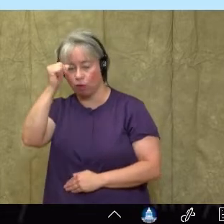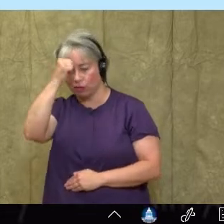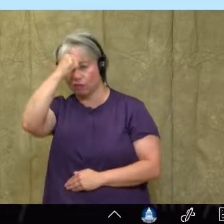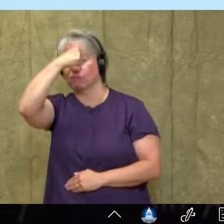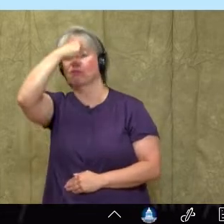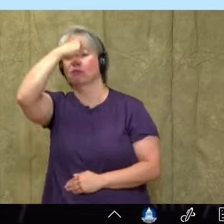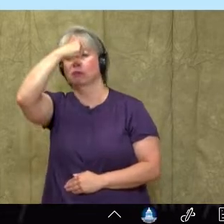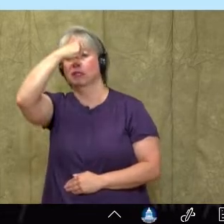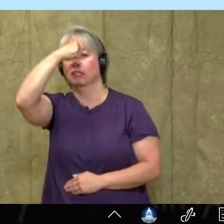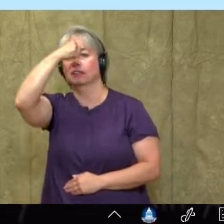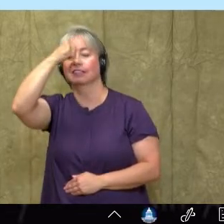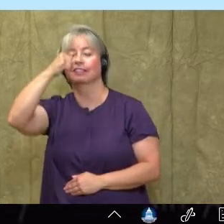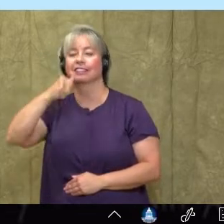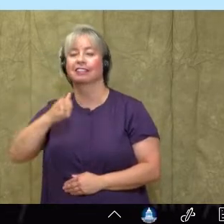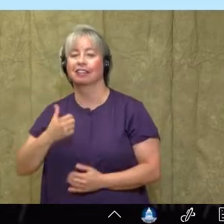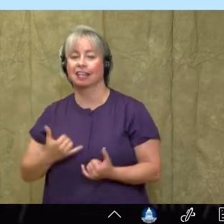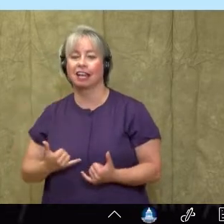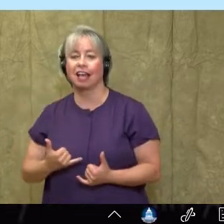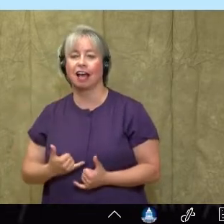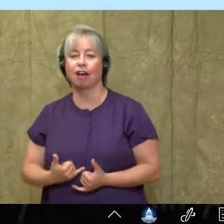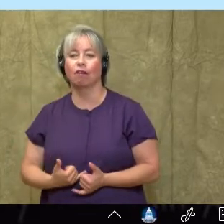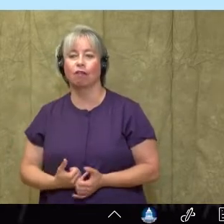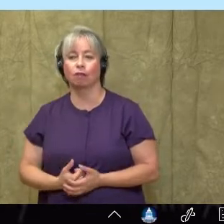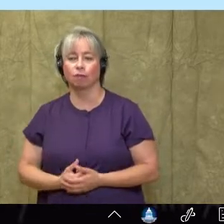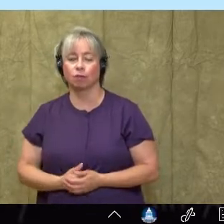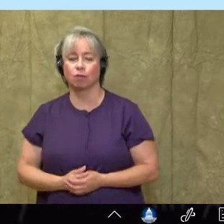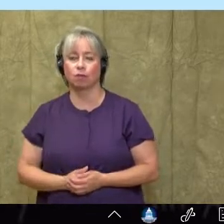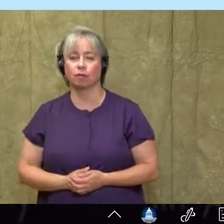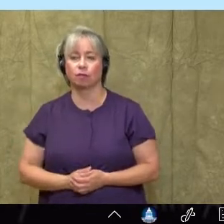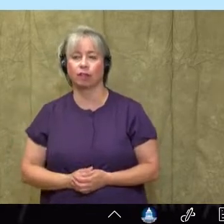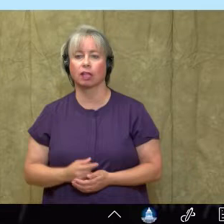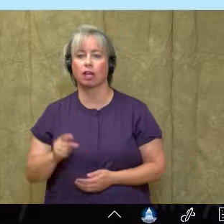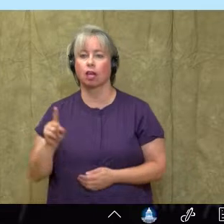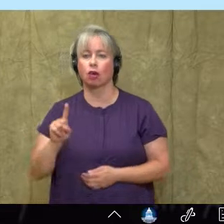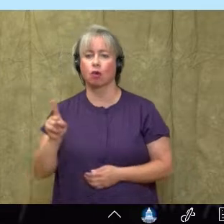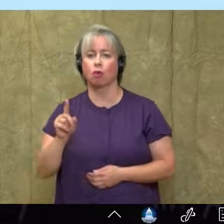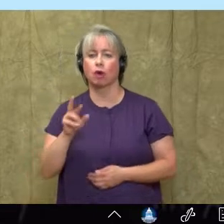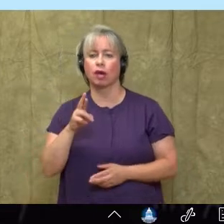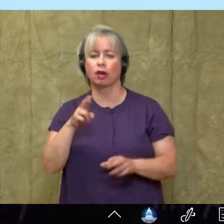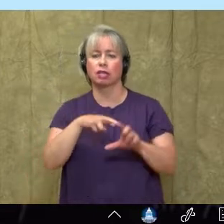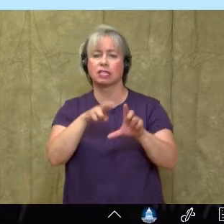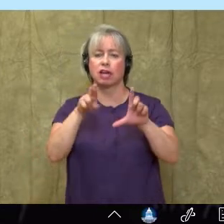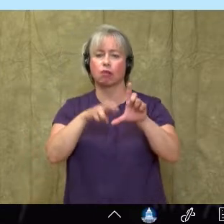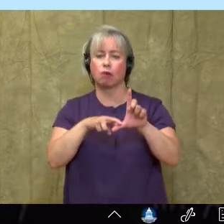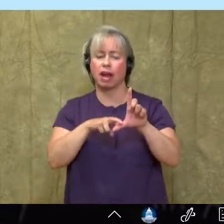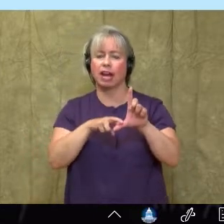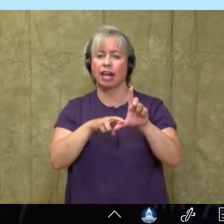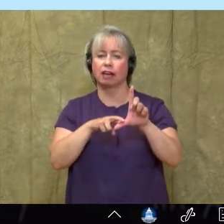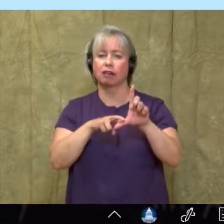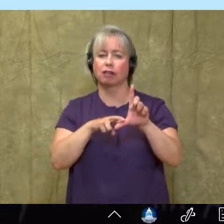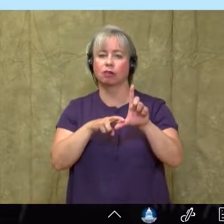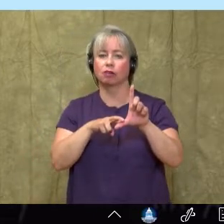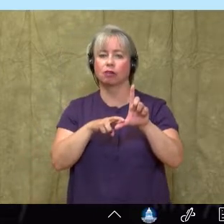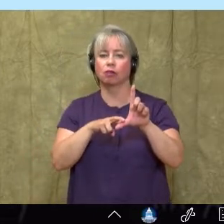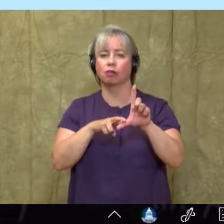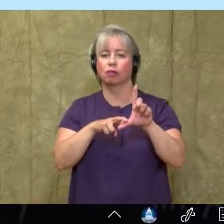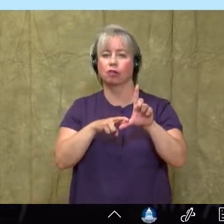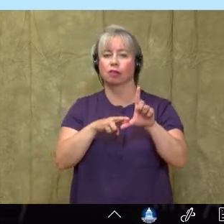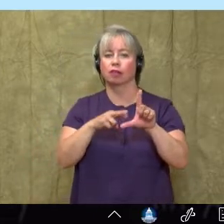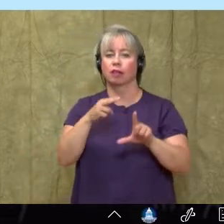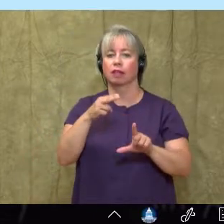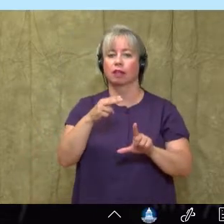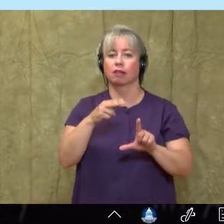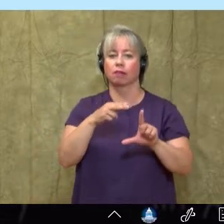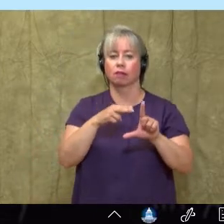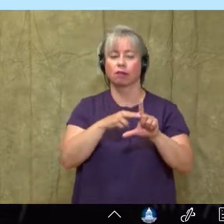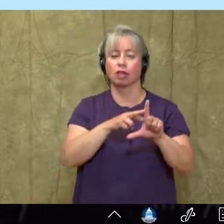squared plus b squared equals c squared. Where would our right angle be here? That our 2 legs form.